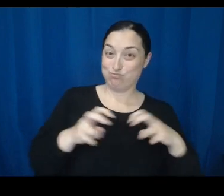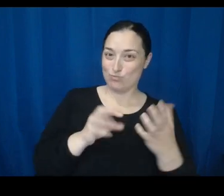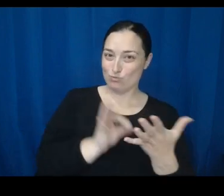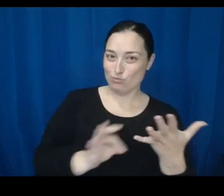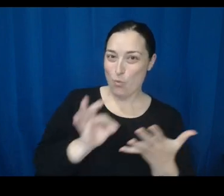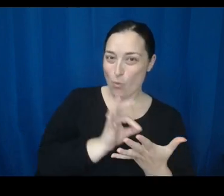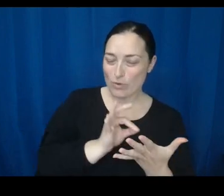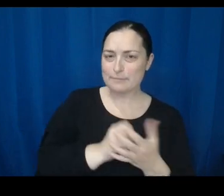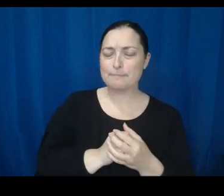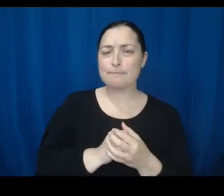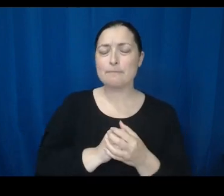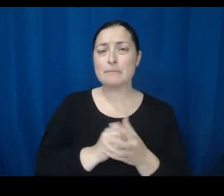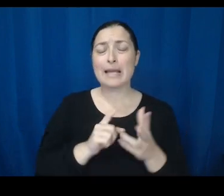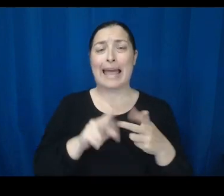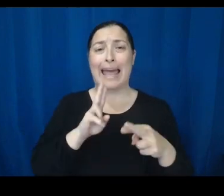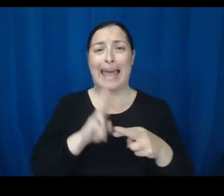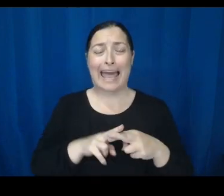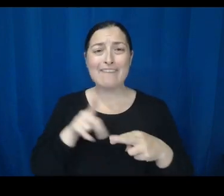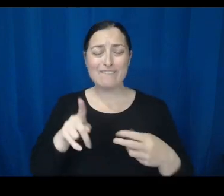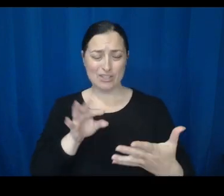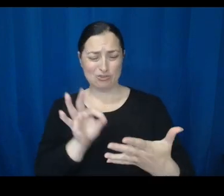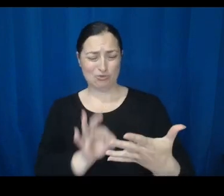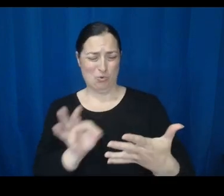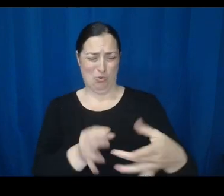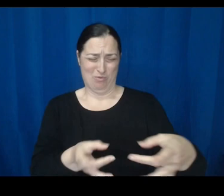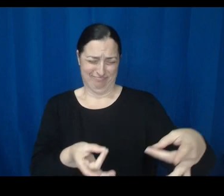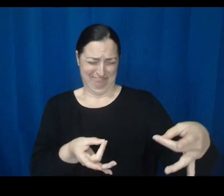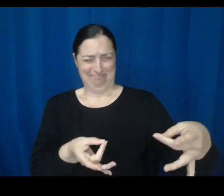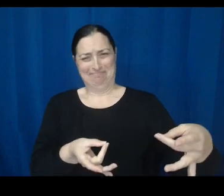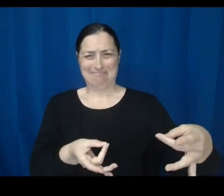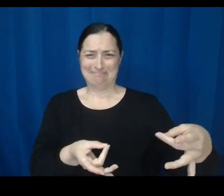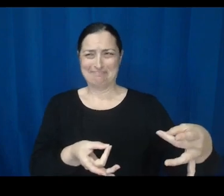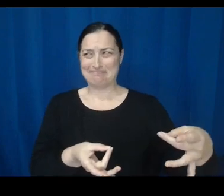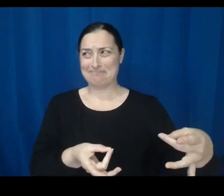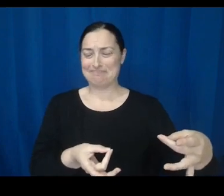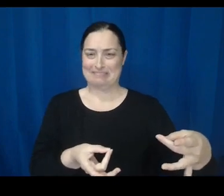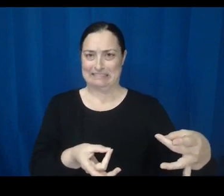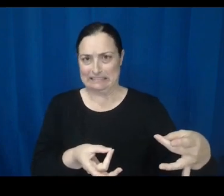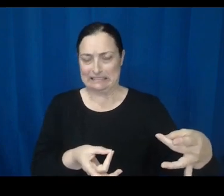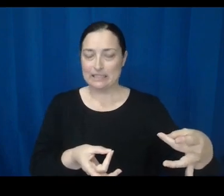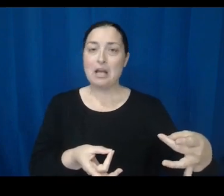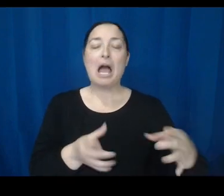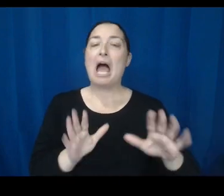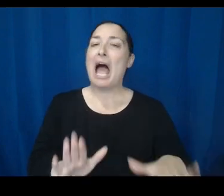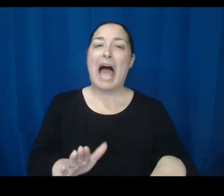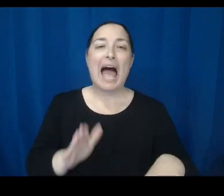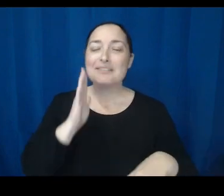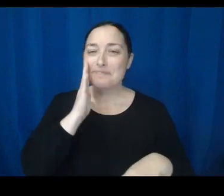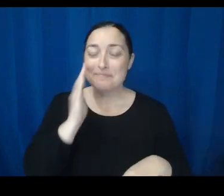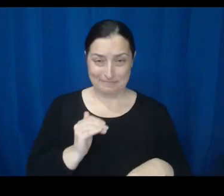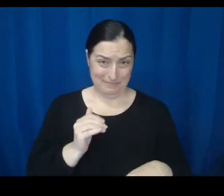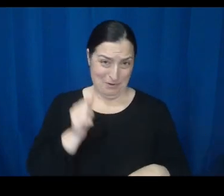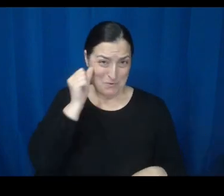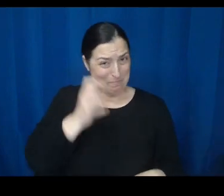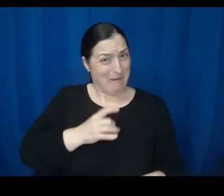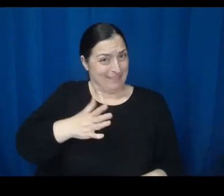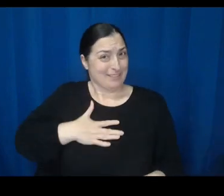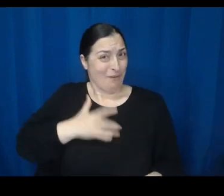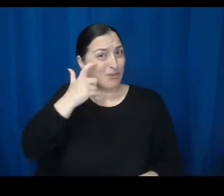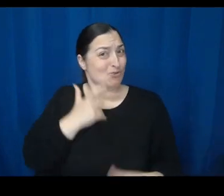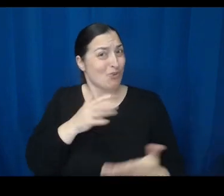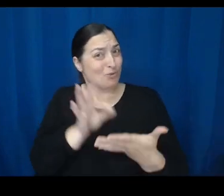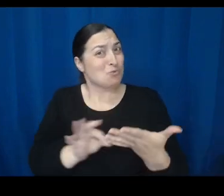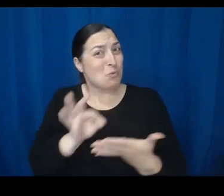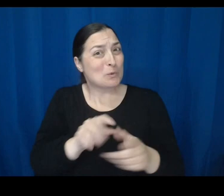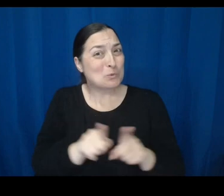if your first attempts weren't exactly what you wanted. You know, I've tried my hand at drawing as well, and sometimes you have all these